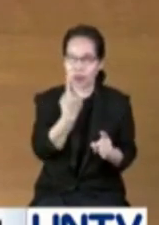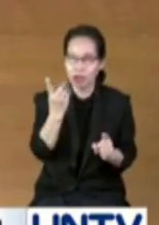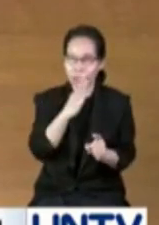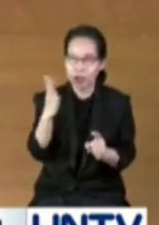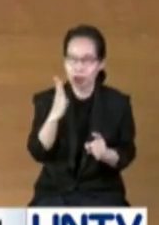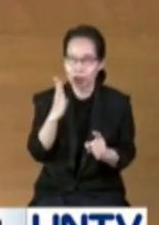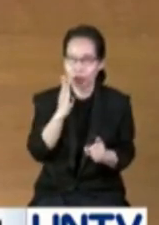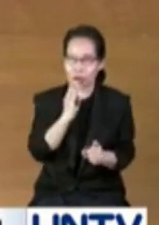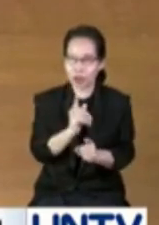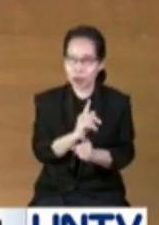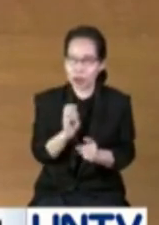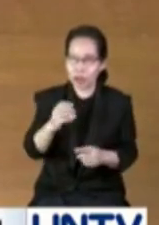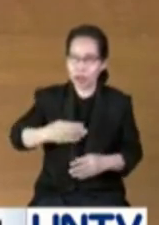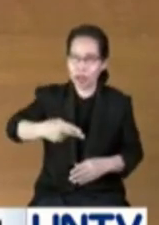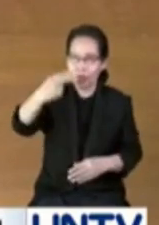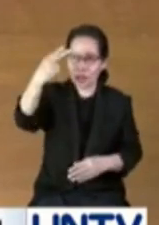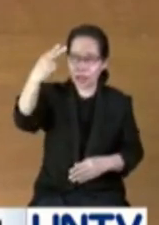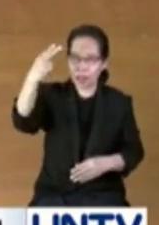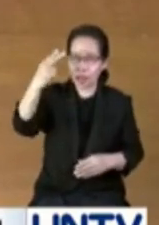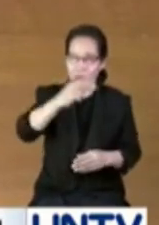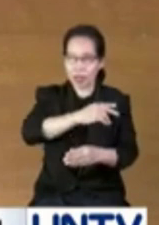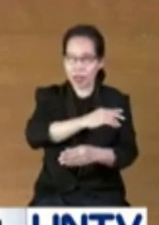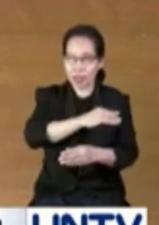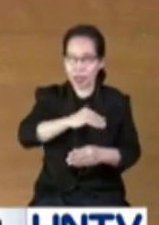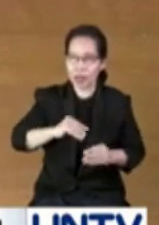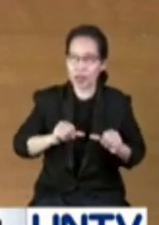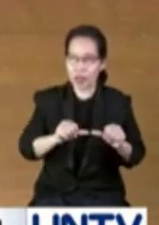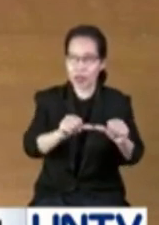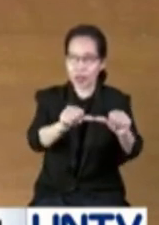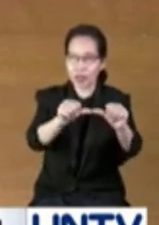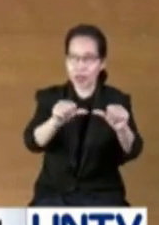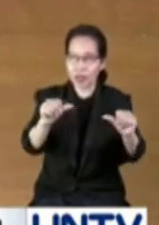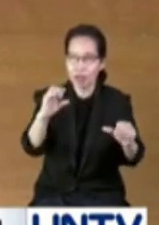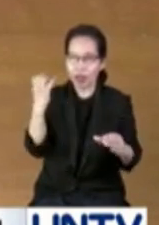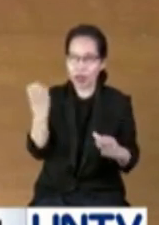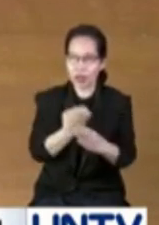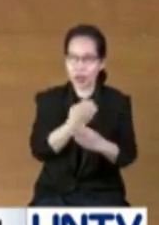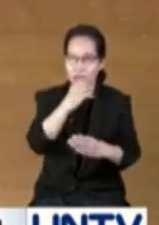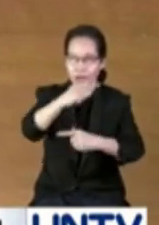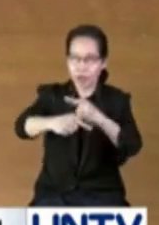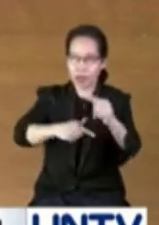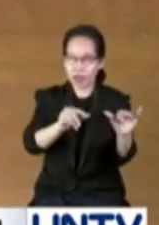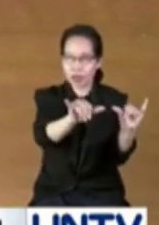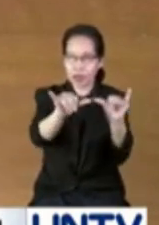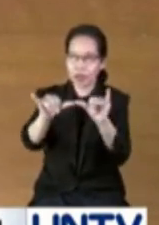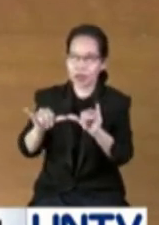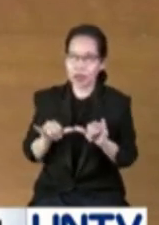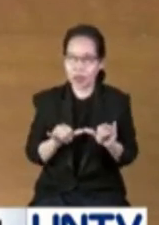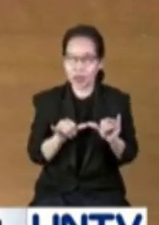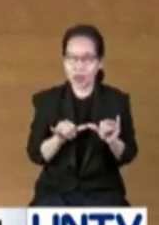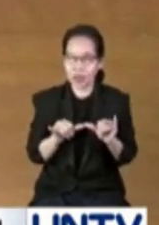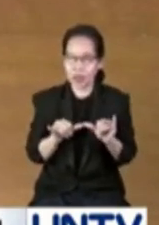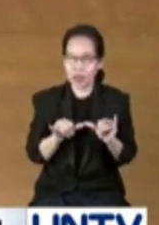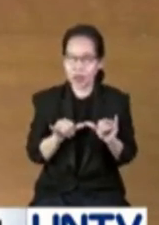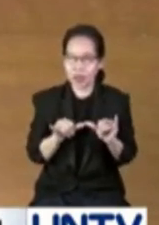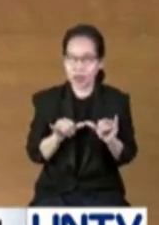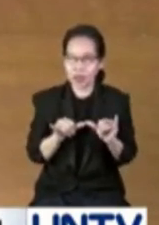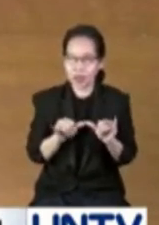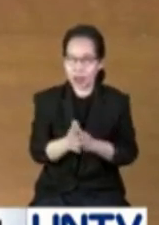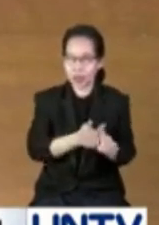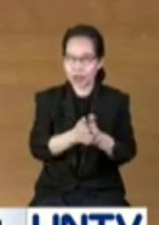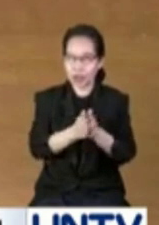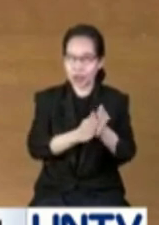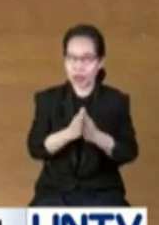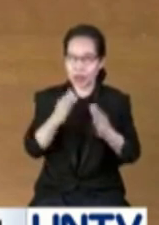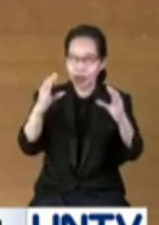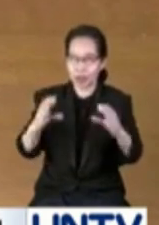high, exacting, and constantly evolving global standards. Sa pagsusumikap ng mga mamamayan, walang